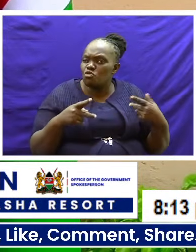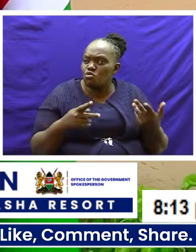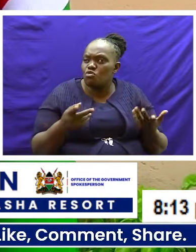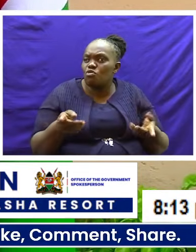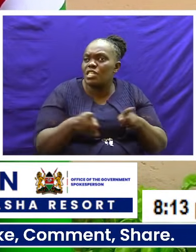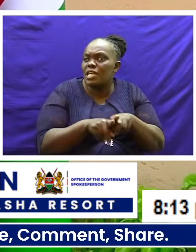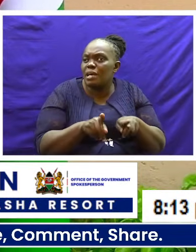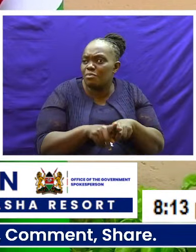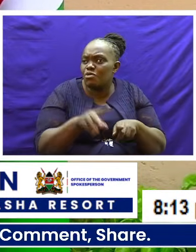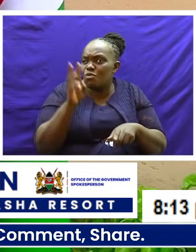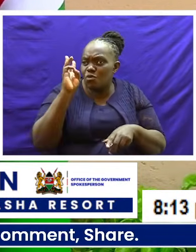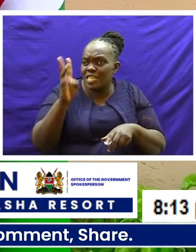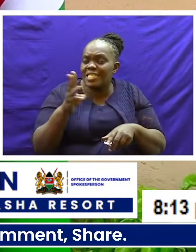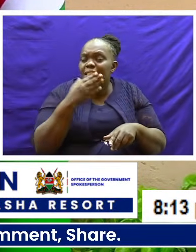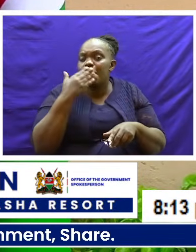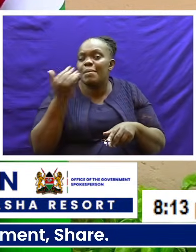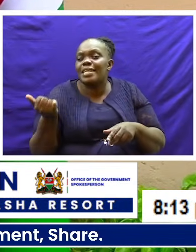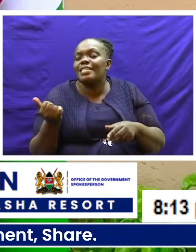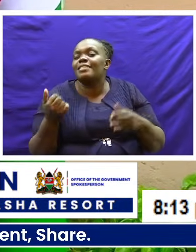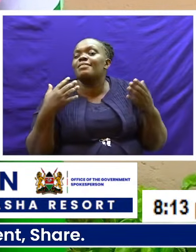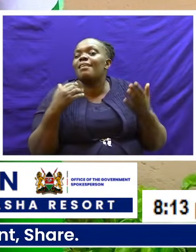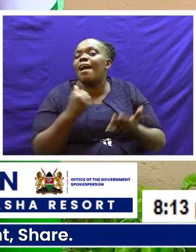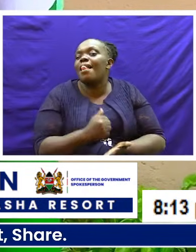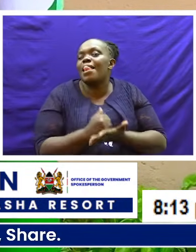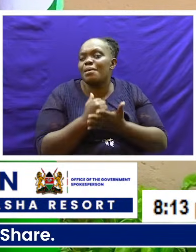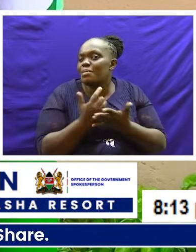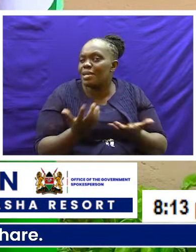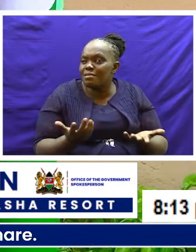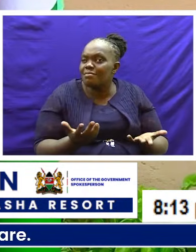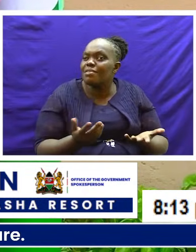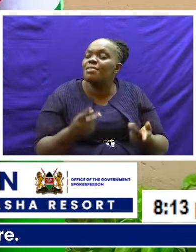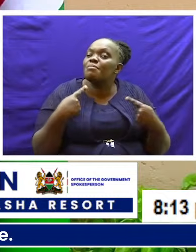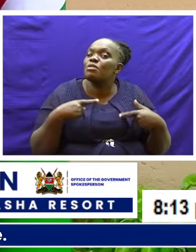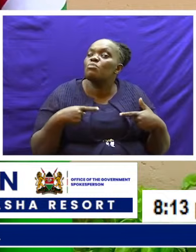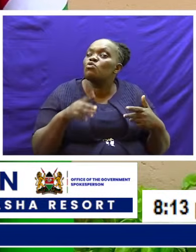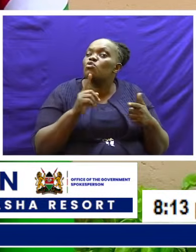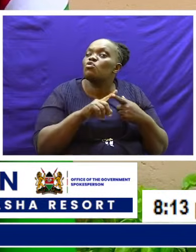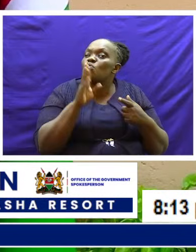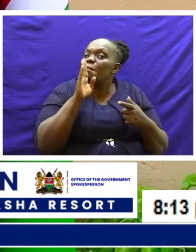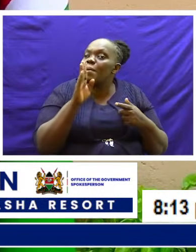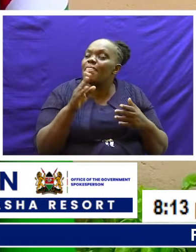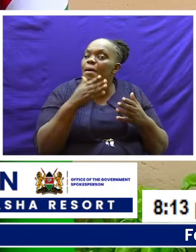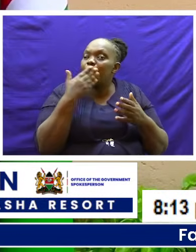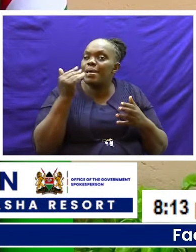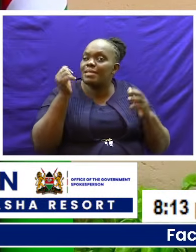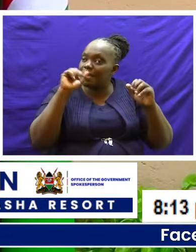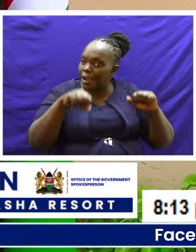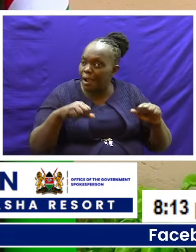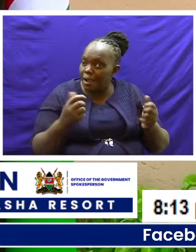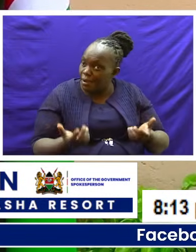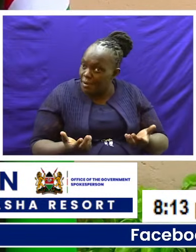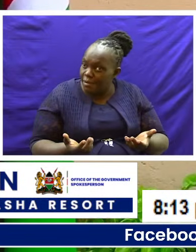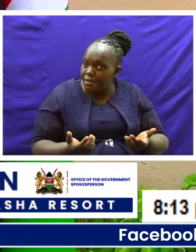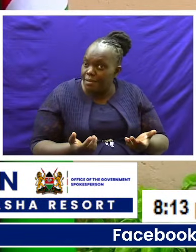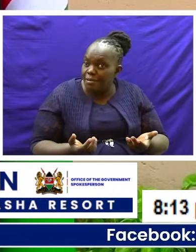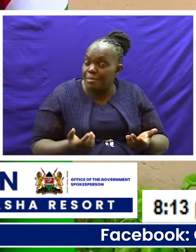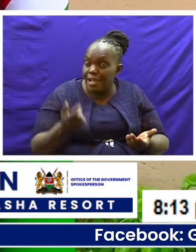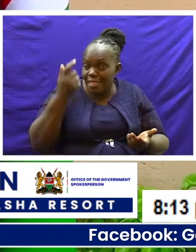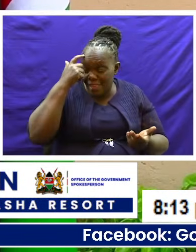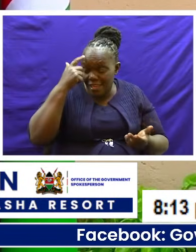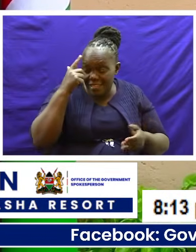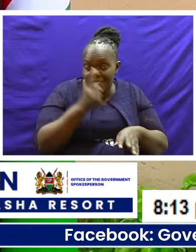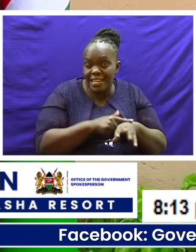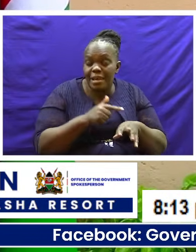of wishing them the best, helping people to be the best they can. Okay. So I think when I